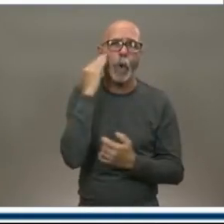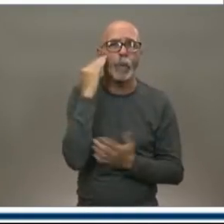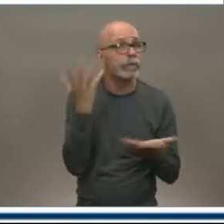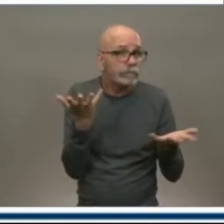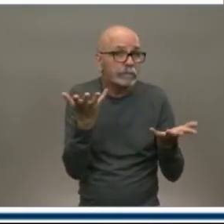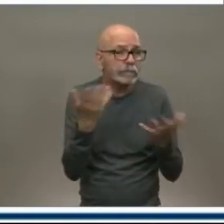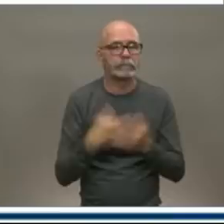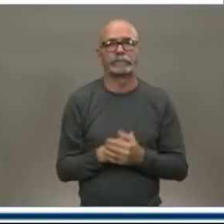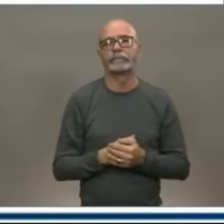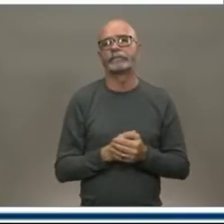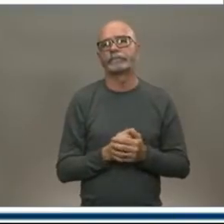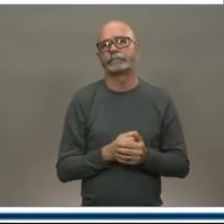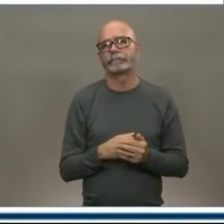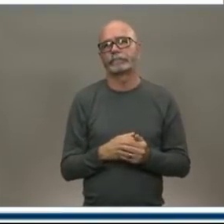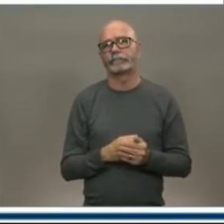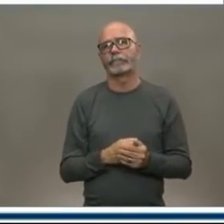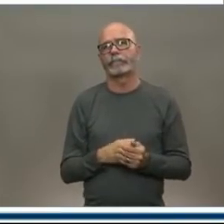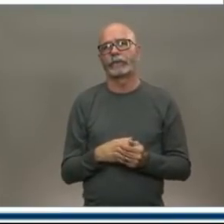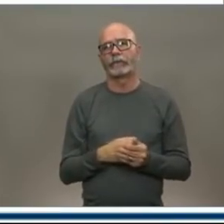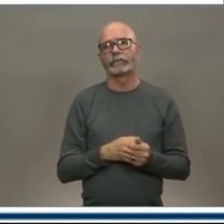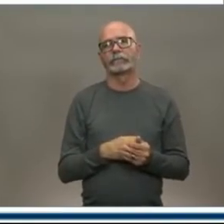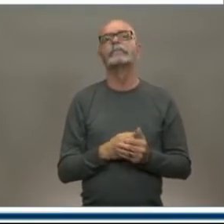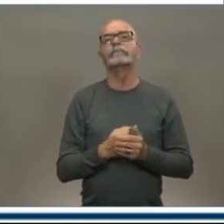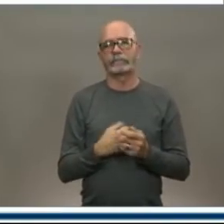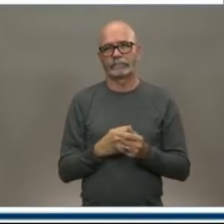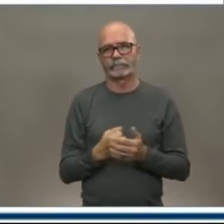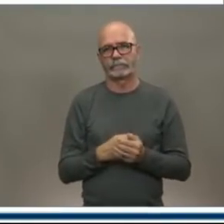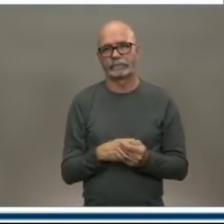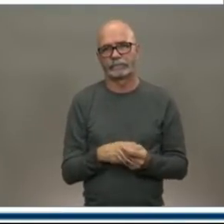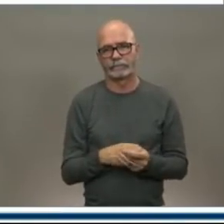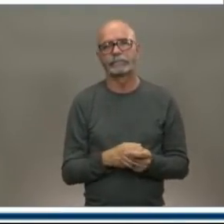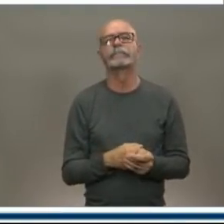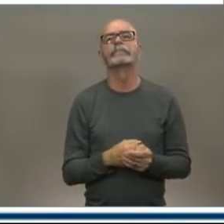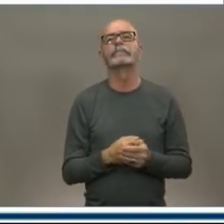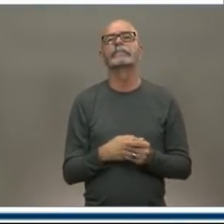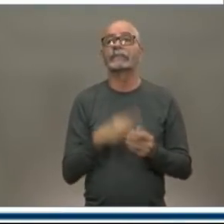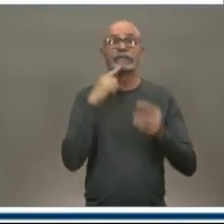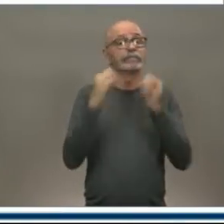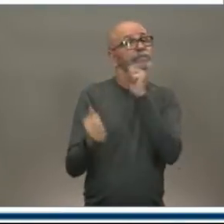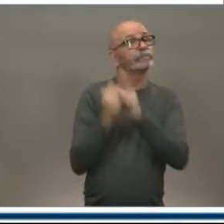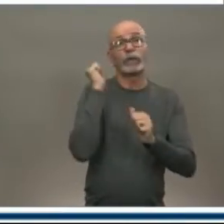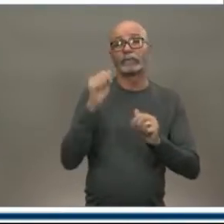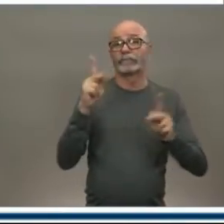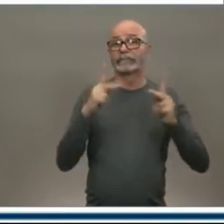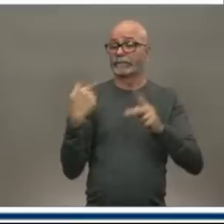where these clusters started and then who might have been exposed from there. But everything I've been